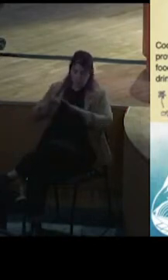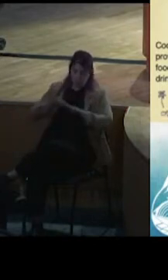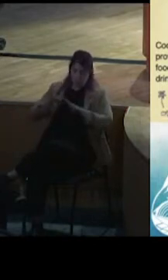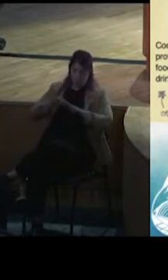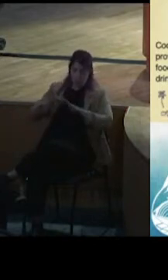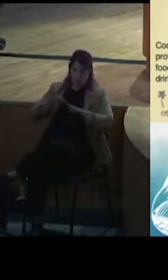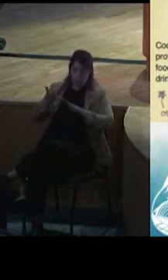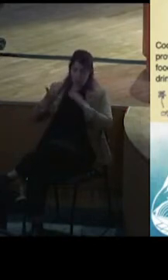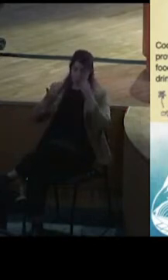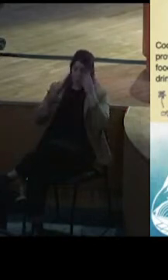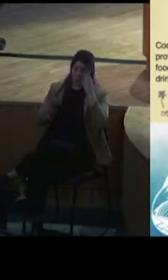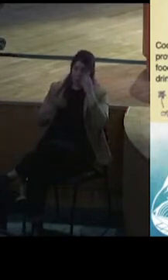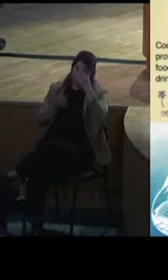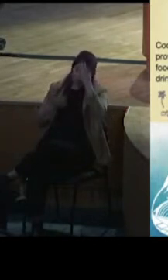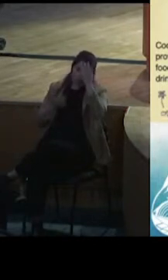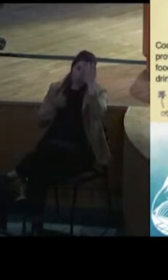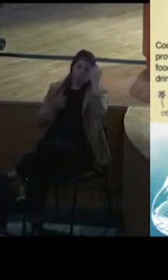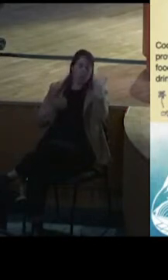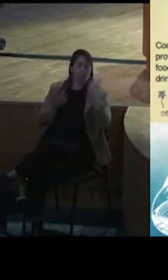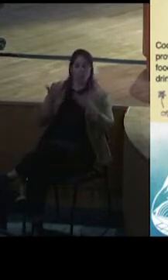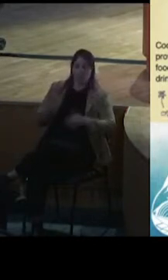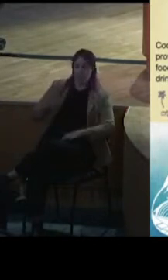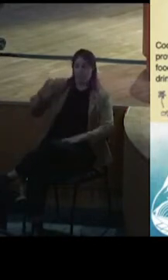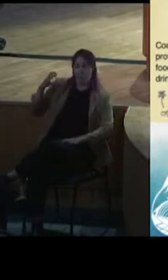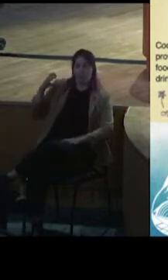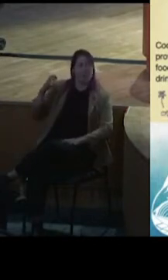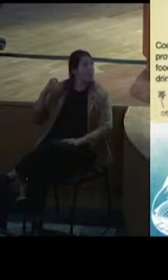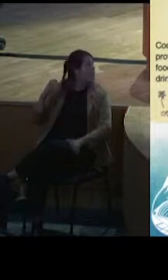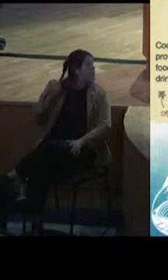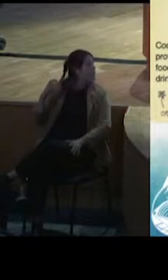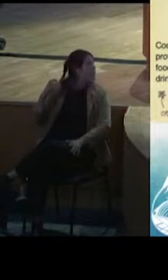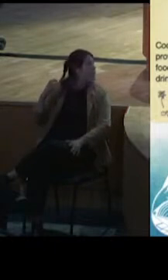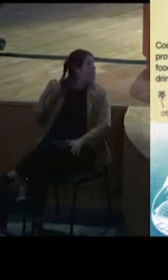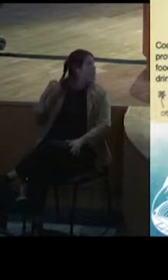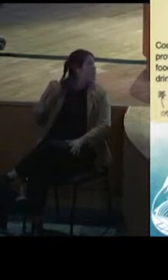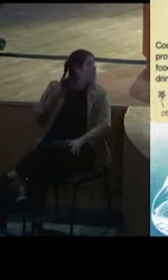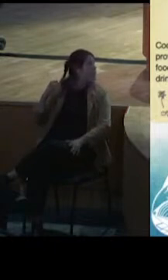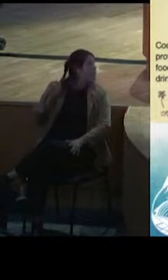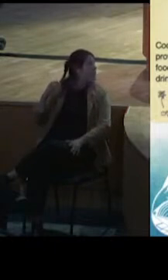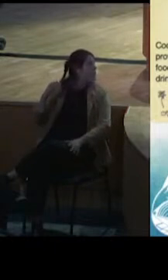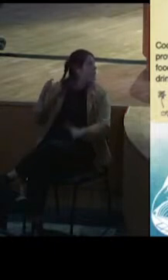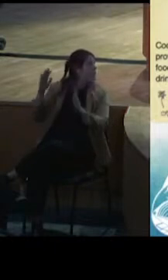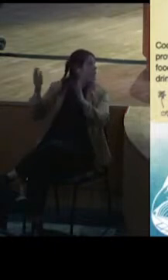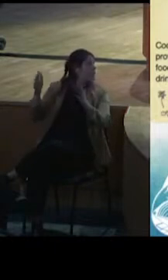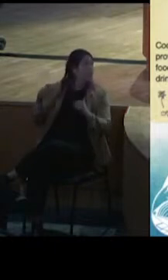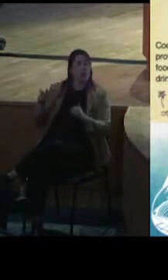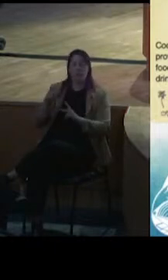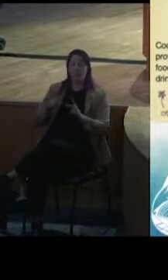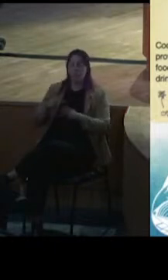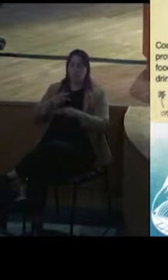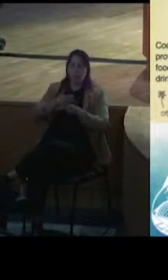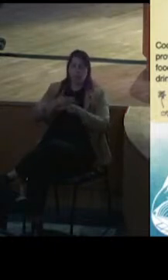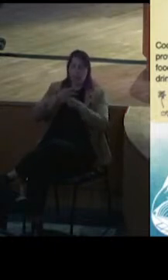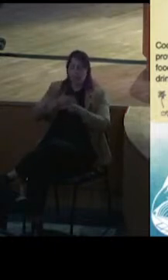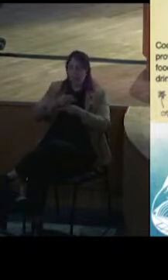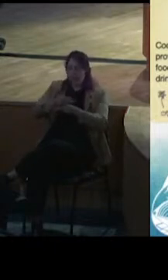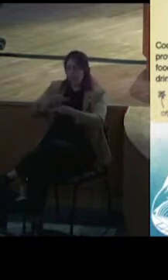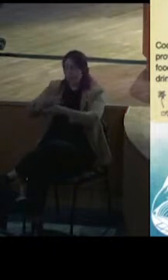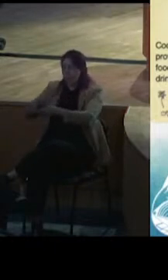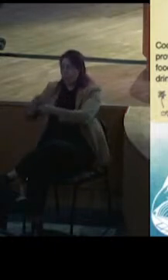ali'i or chiefs. And maka'ainana were the commoners, caretakers of the aina or the land that